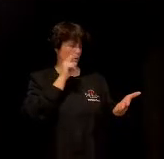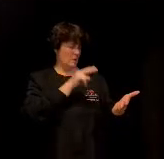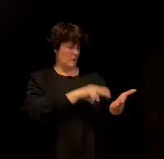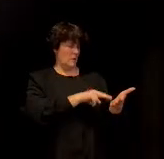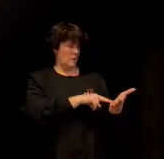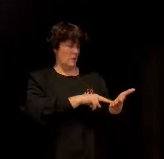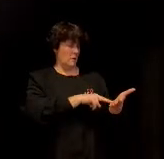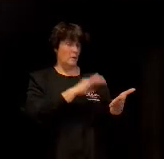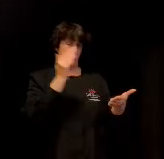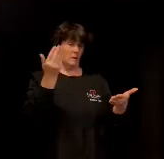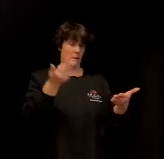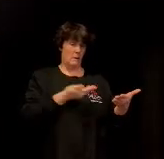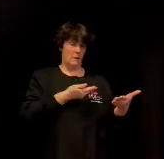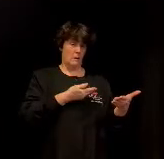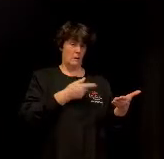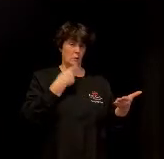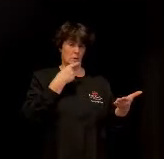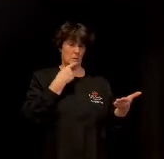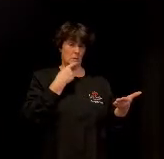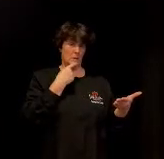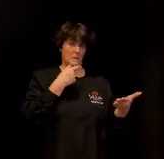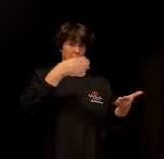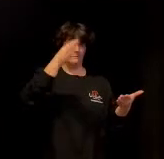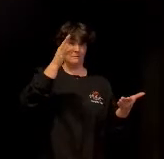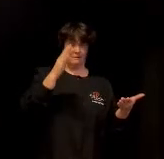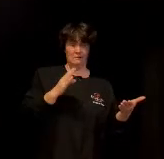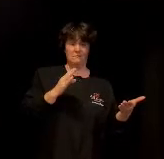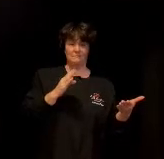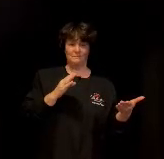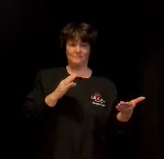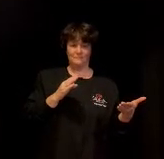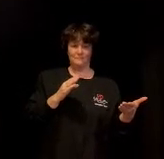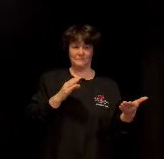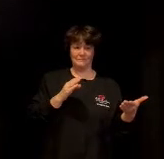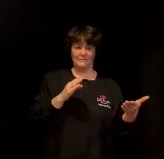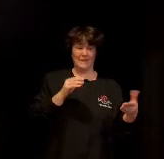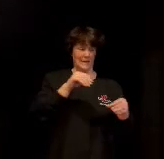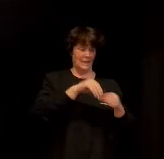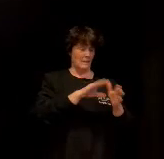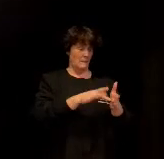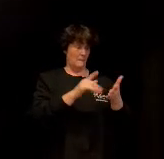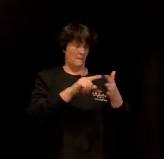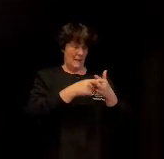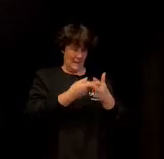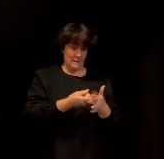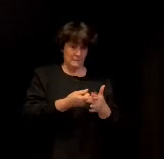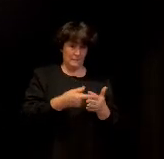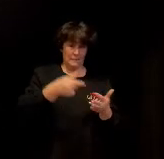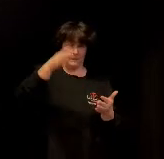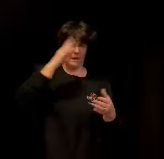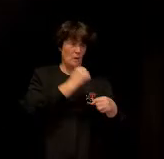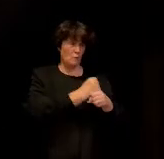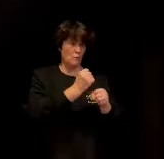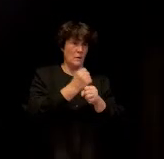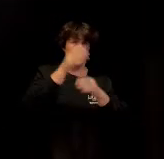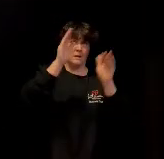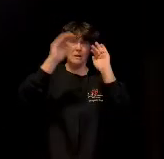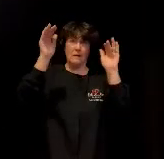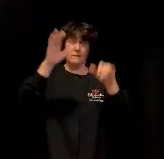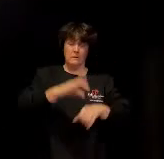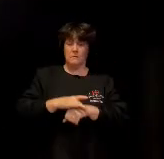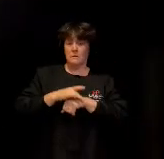we're introduced to a speaking God. In the beginning, God created the heavens and the